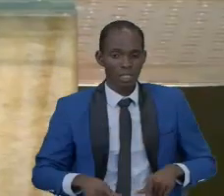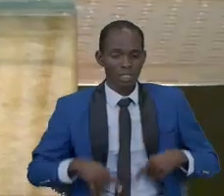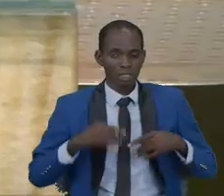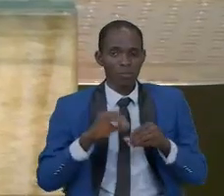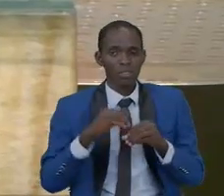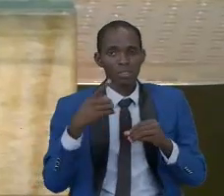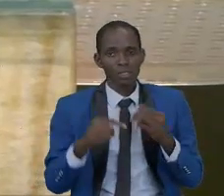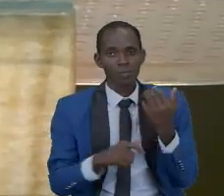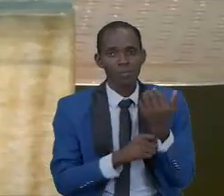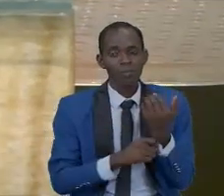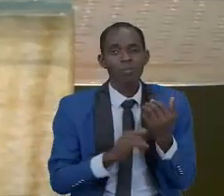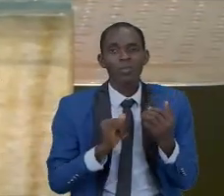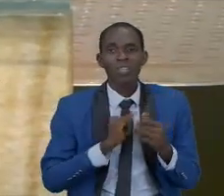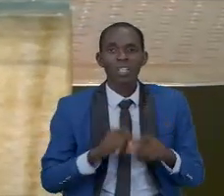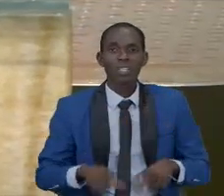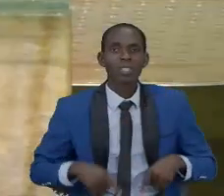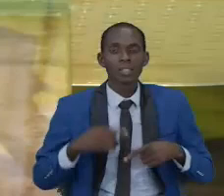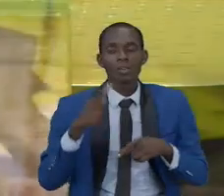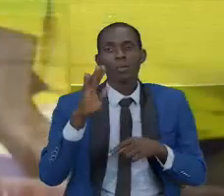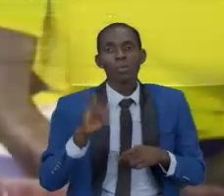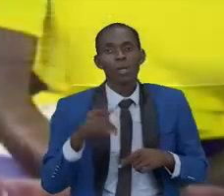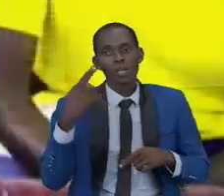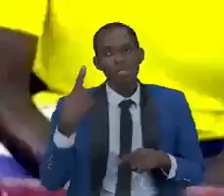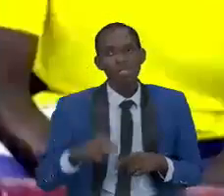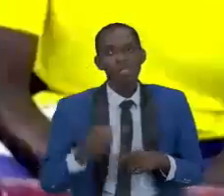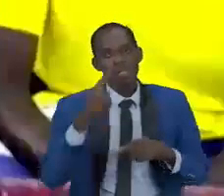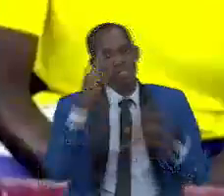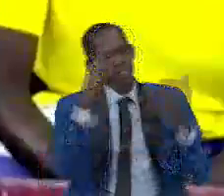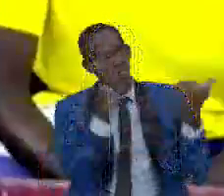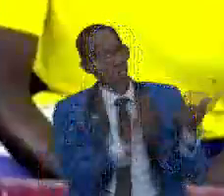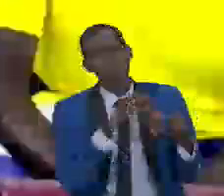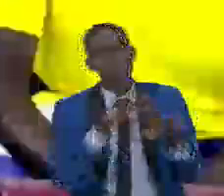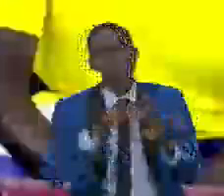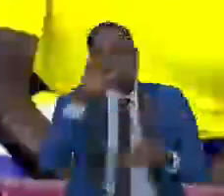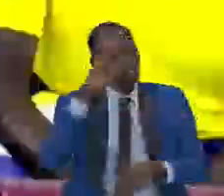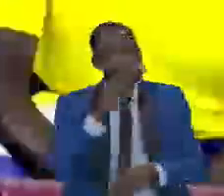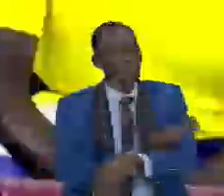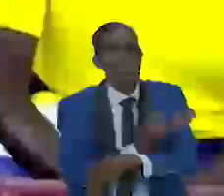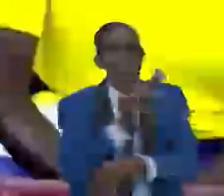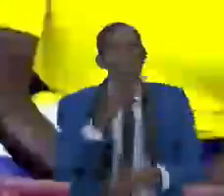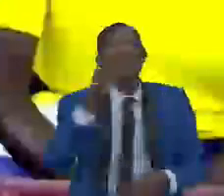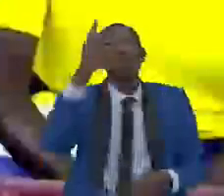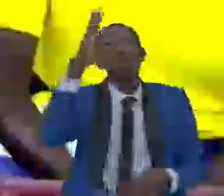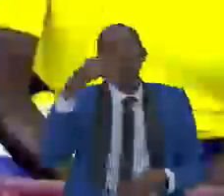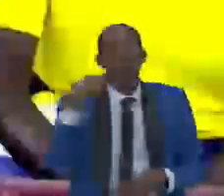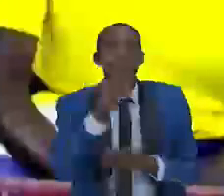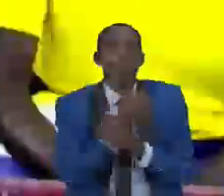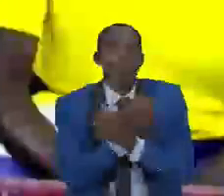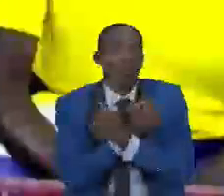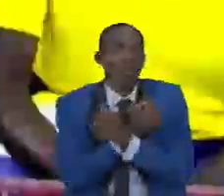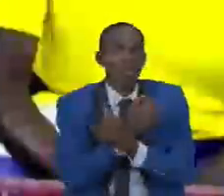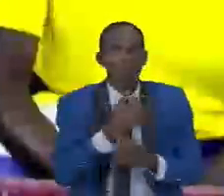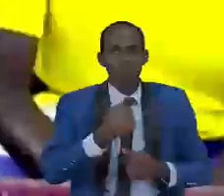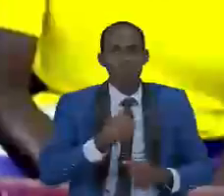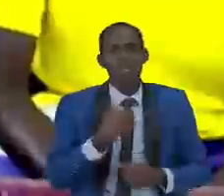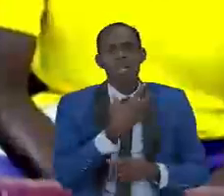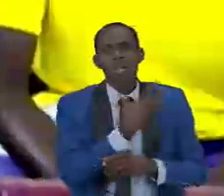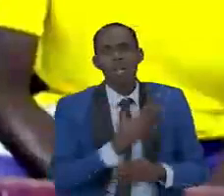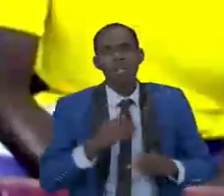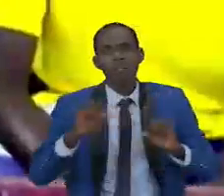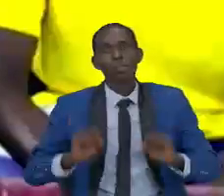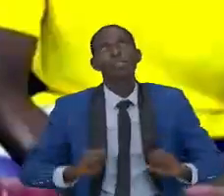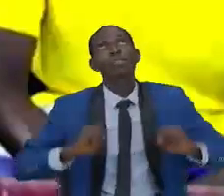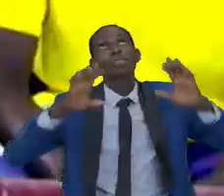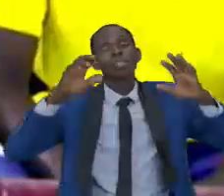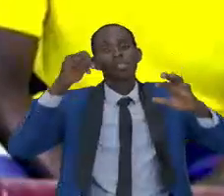the flesh I live by the face of the Son of God who loves me and gave